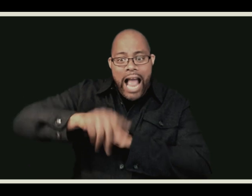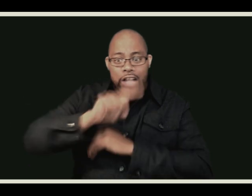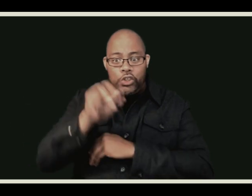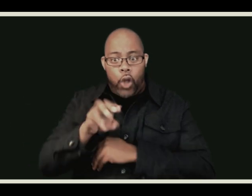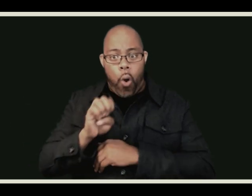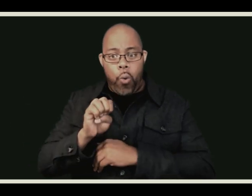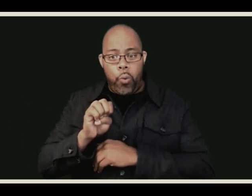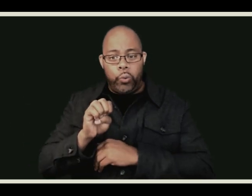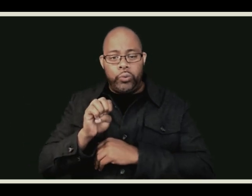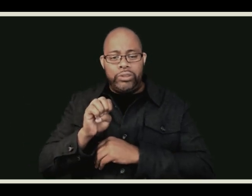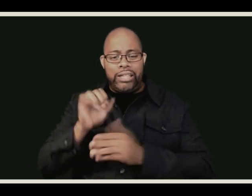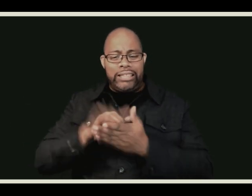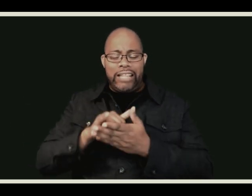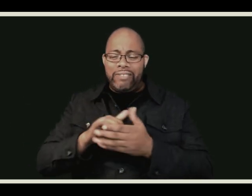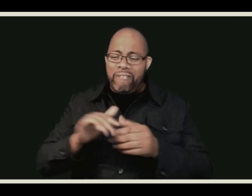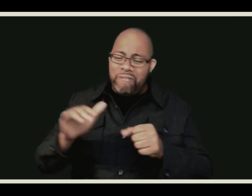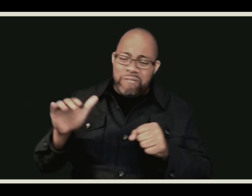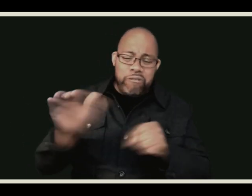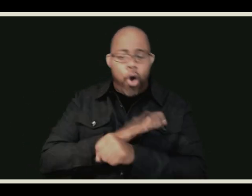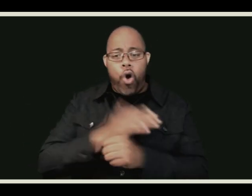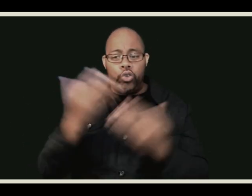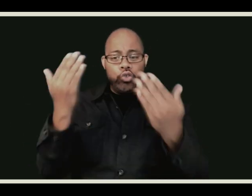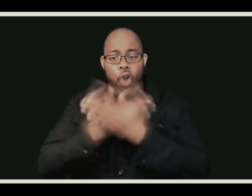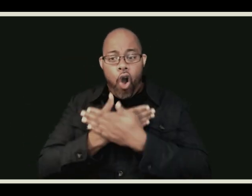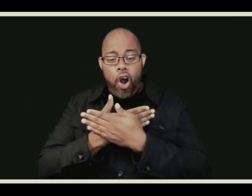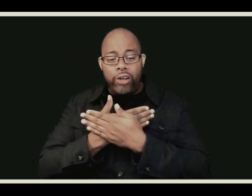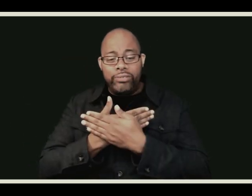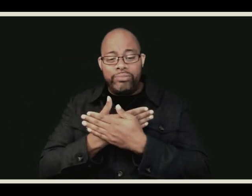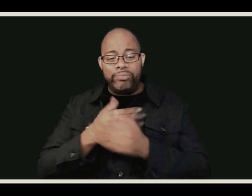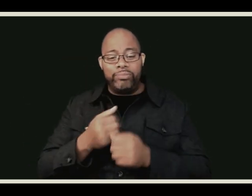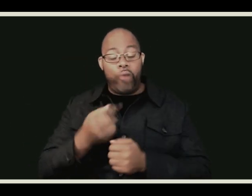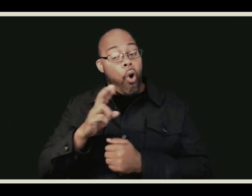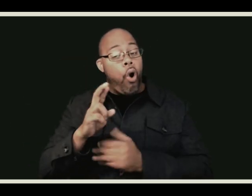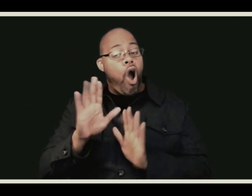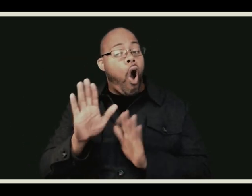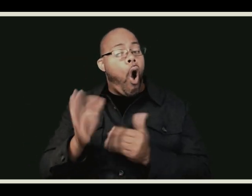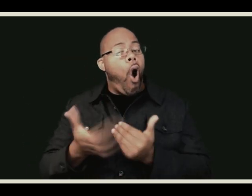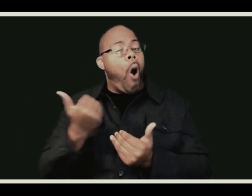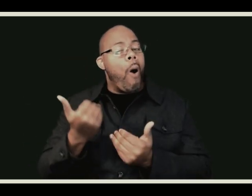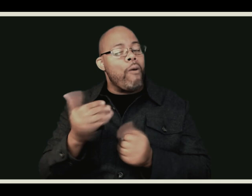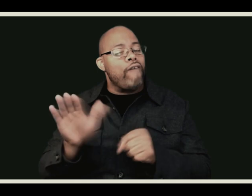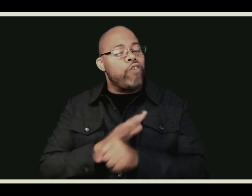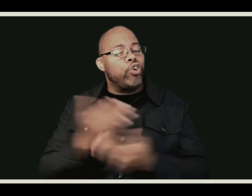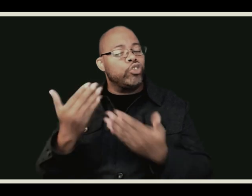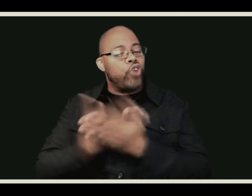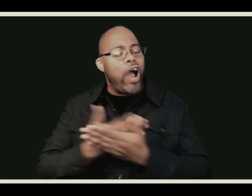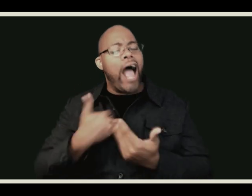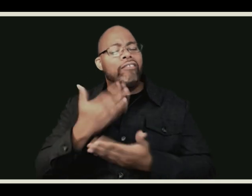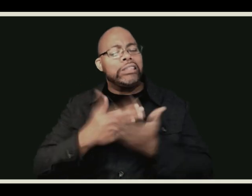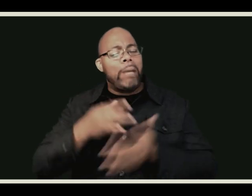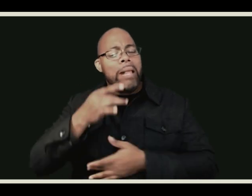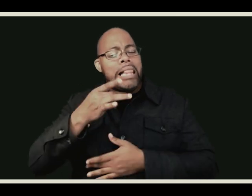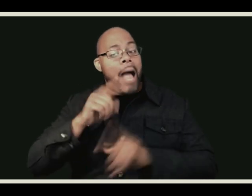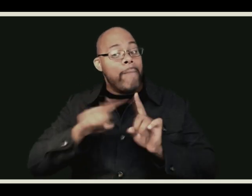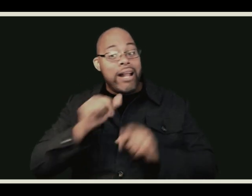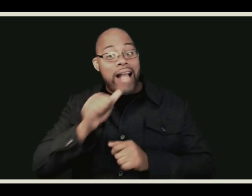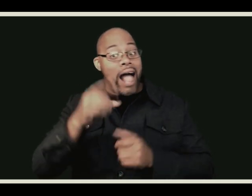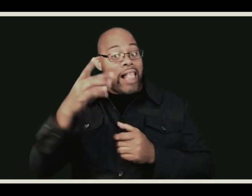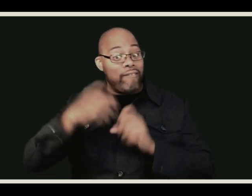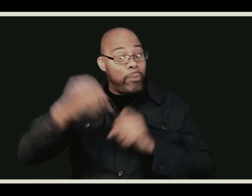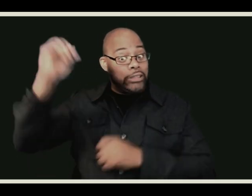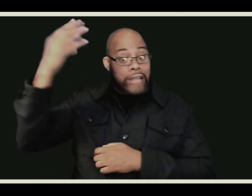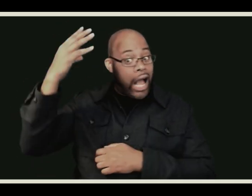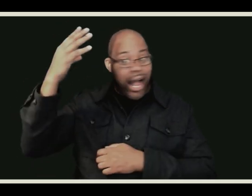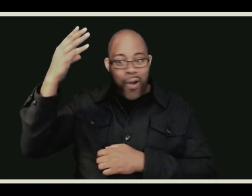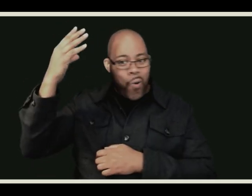a kingdom of total darkness. Or almost total darkness, as there is some light down here, but not light from the